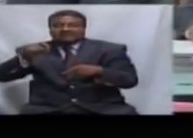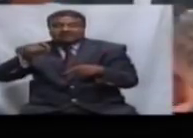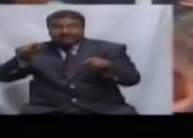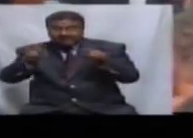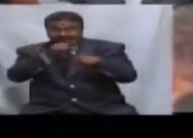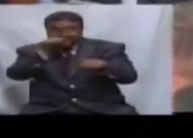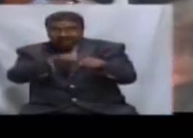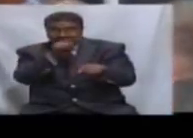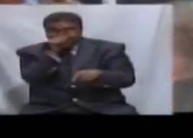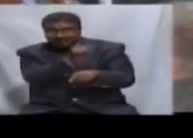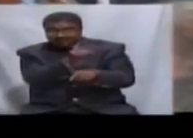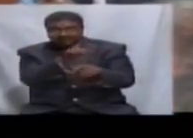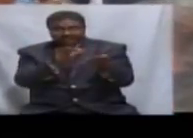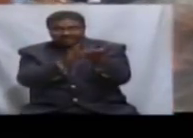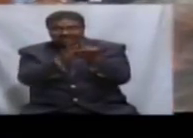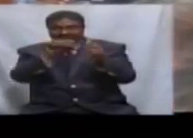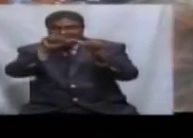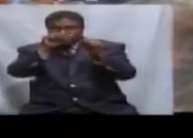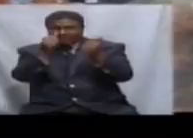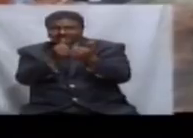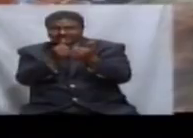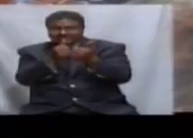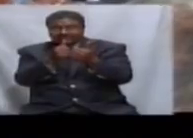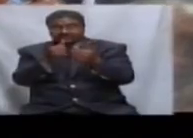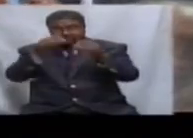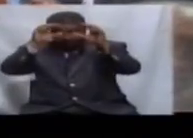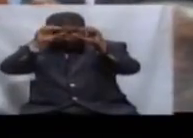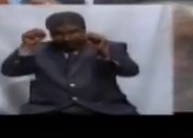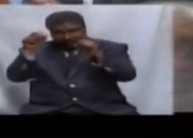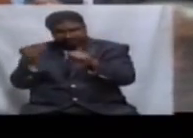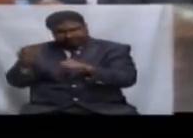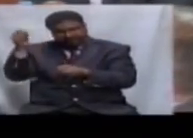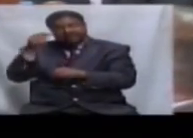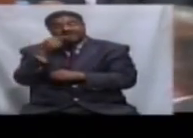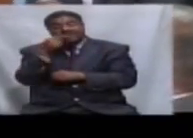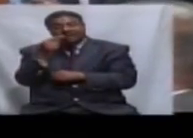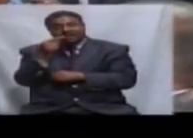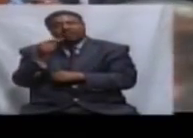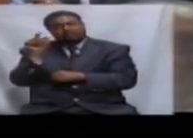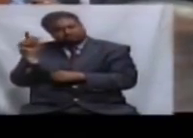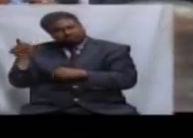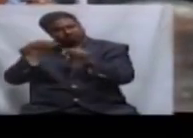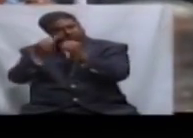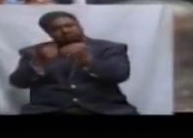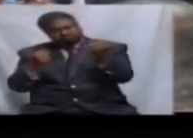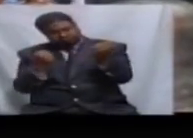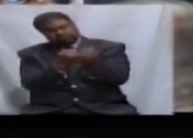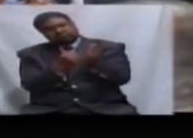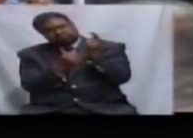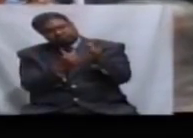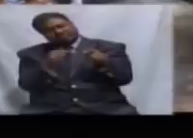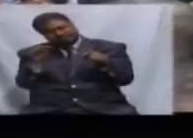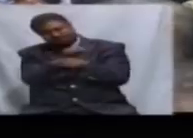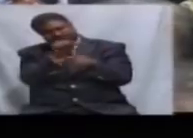occasion, Zambia Medical Association President Abidan Chansa pledged his association's support in the training of